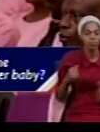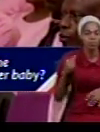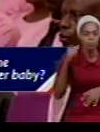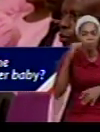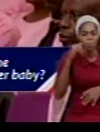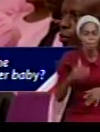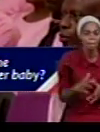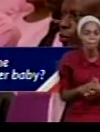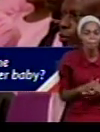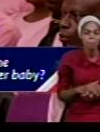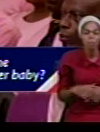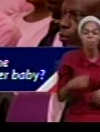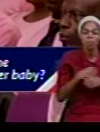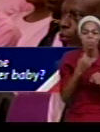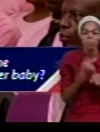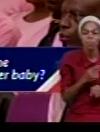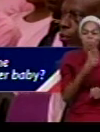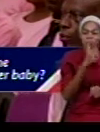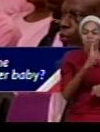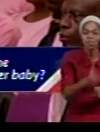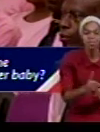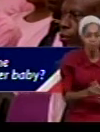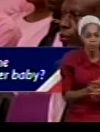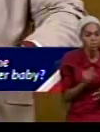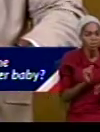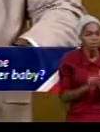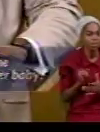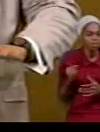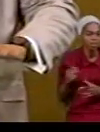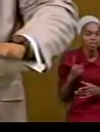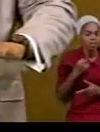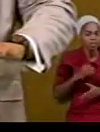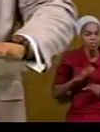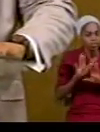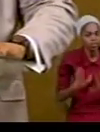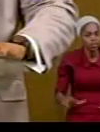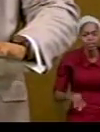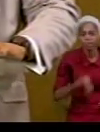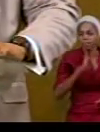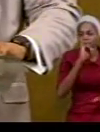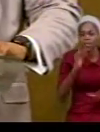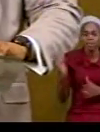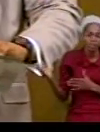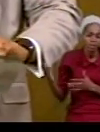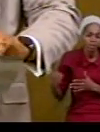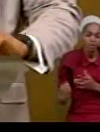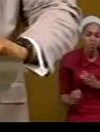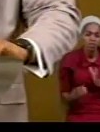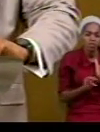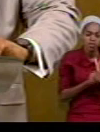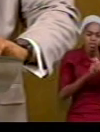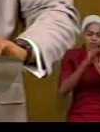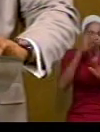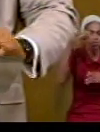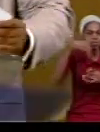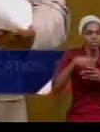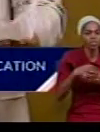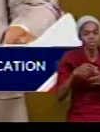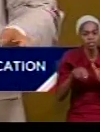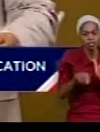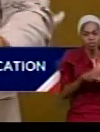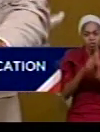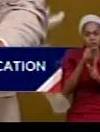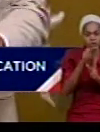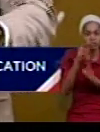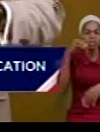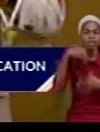she herself continues in the Lord. Thank you very much. We come to the final point: ceremonial uncleanness and purification